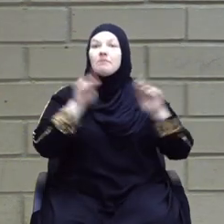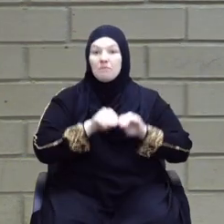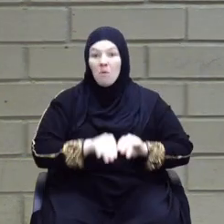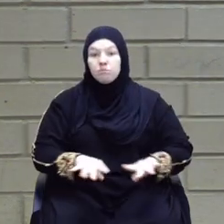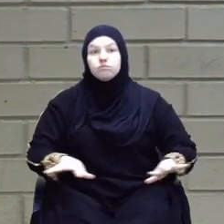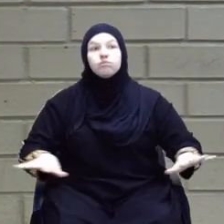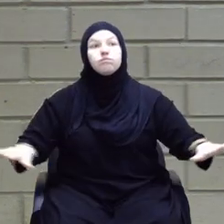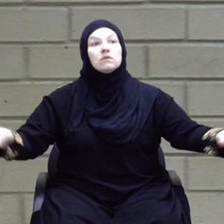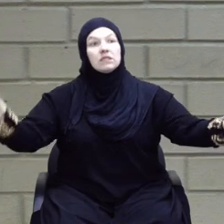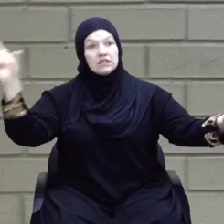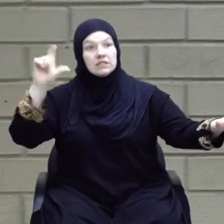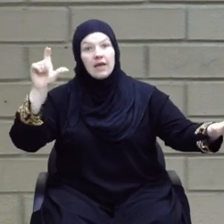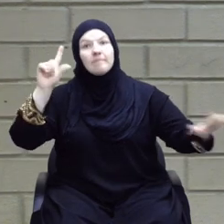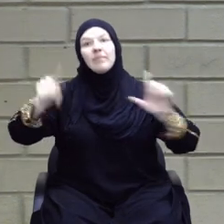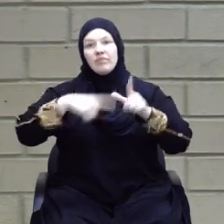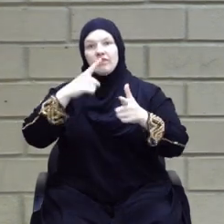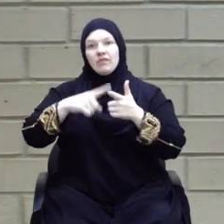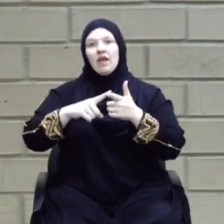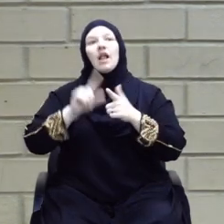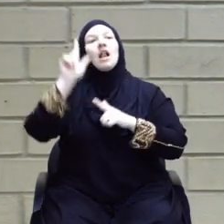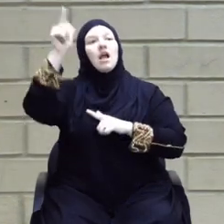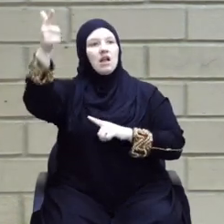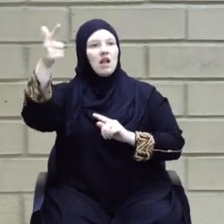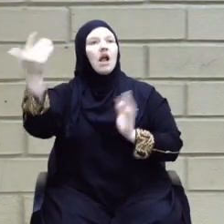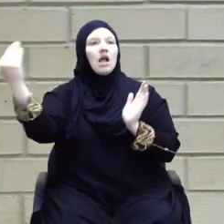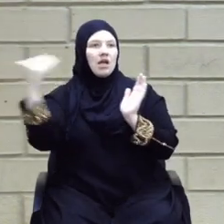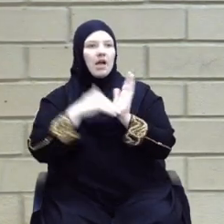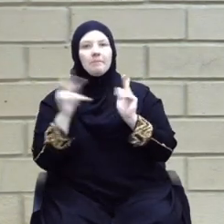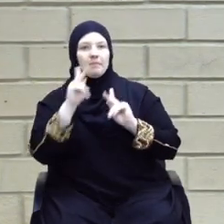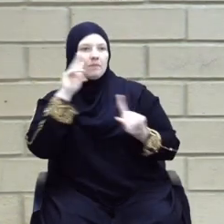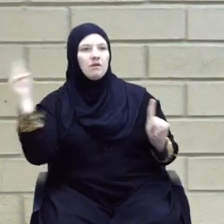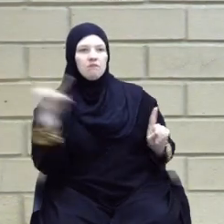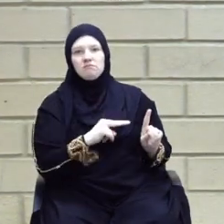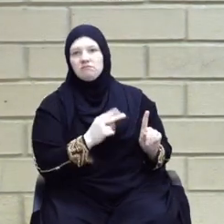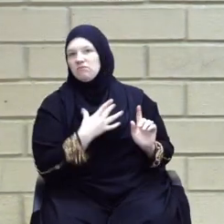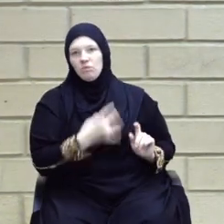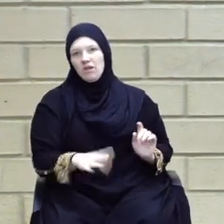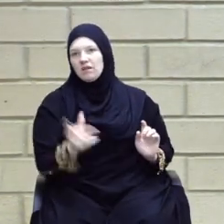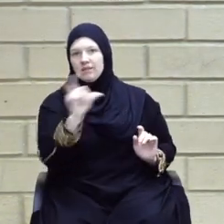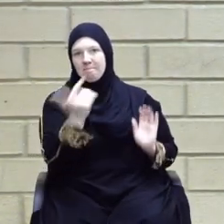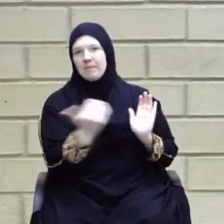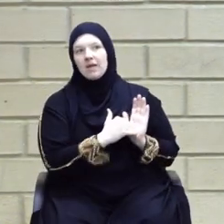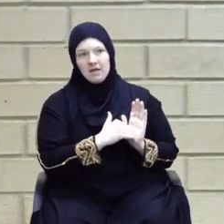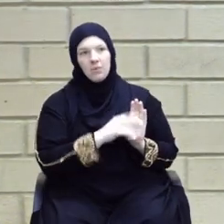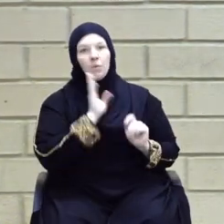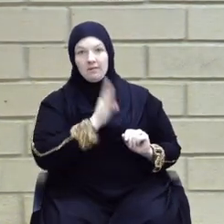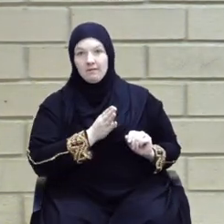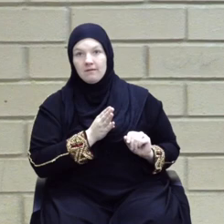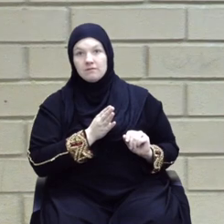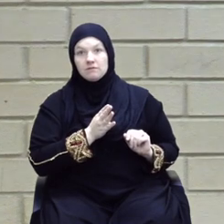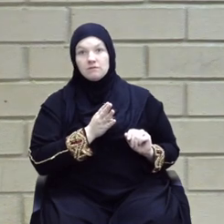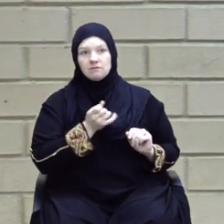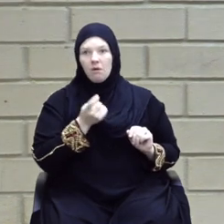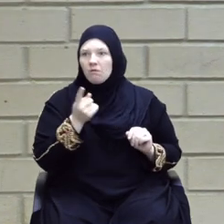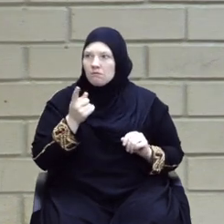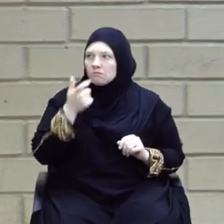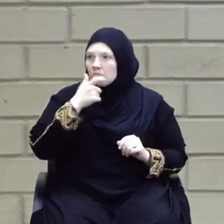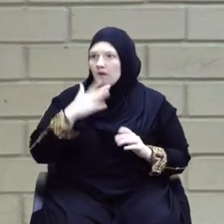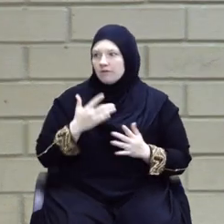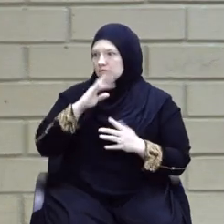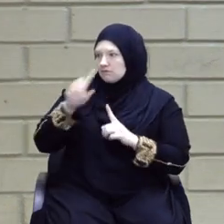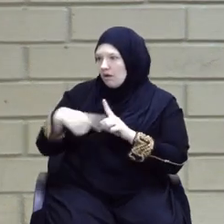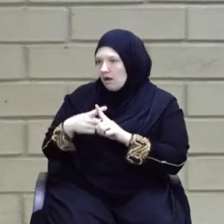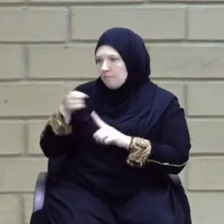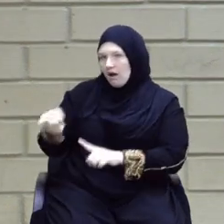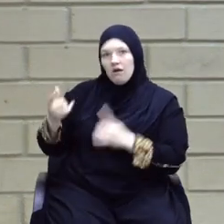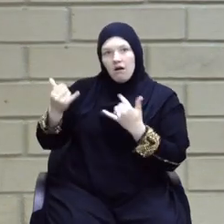between. And it's given since it would revert to the first or to the initial status. That transitional